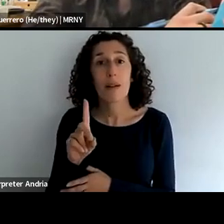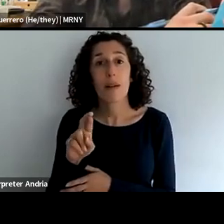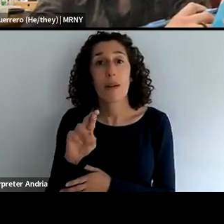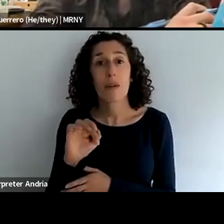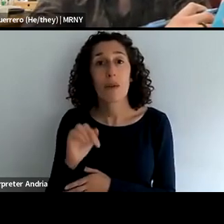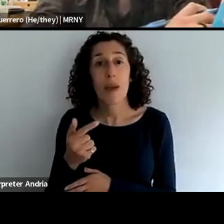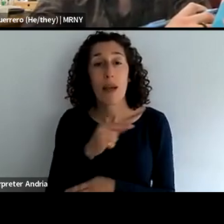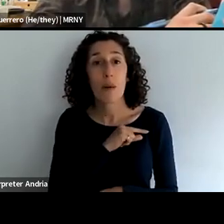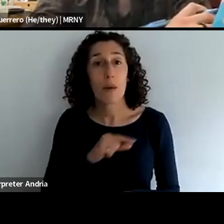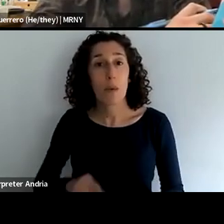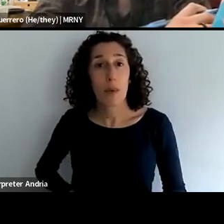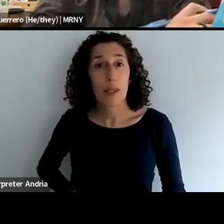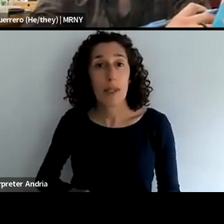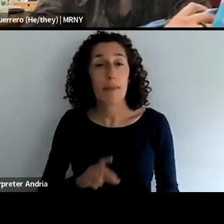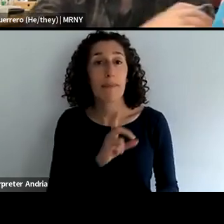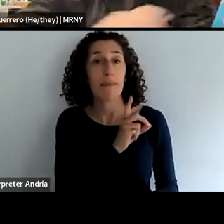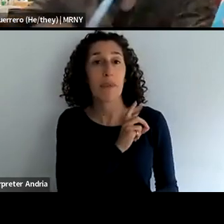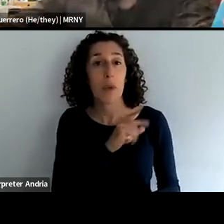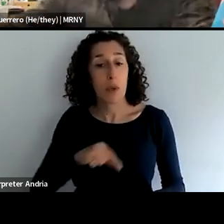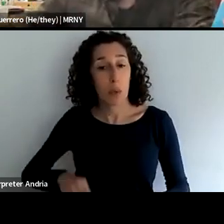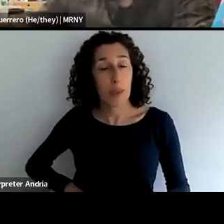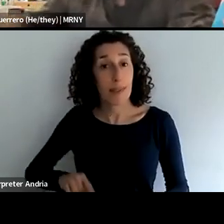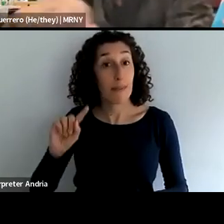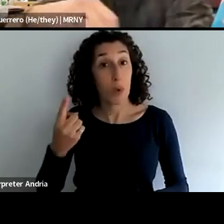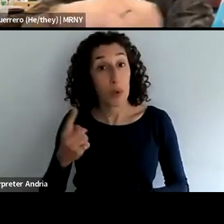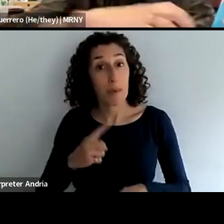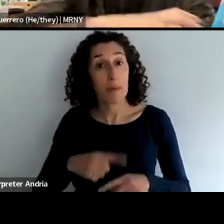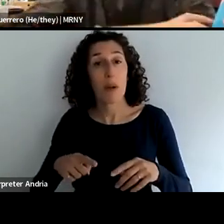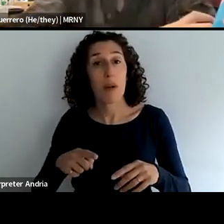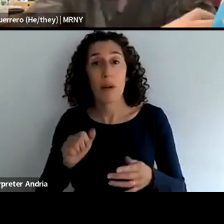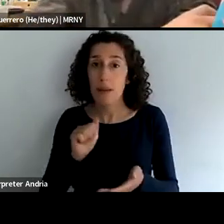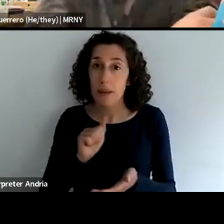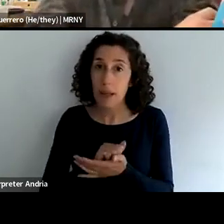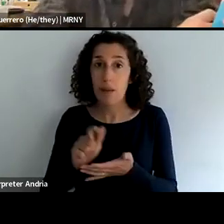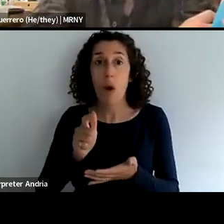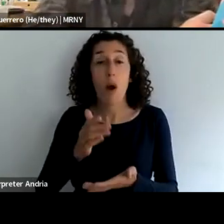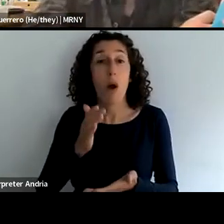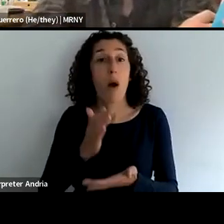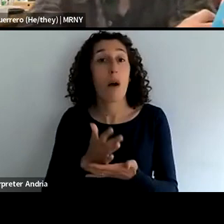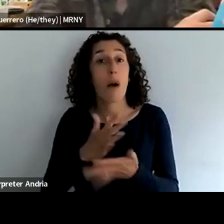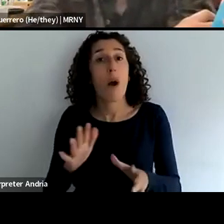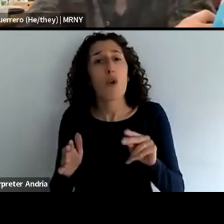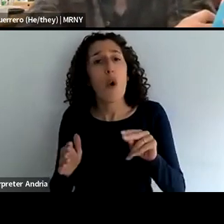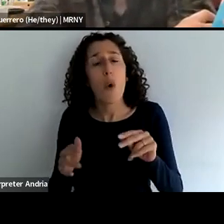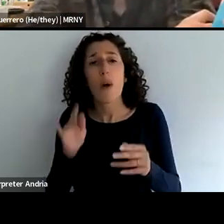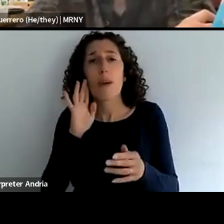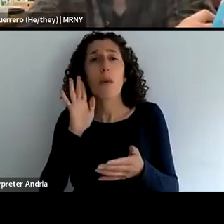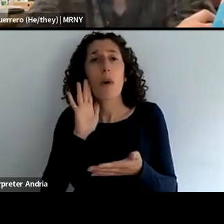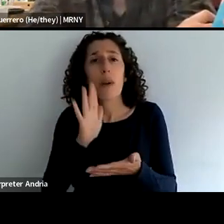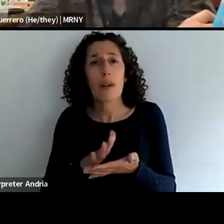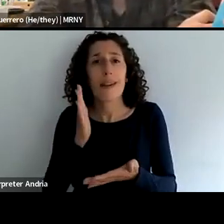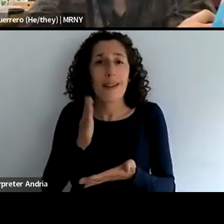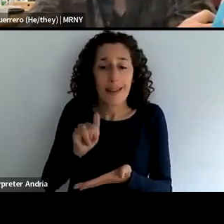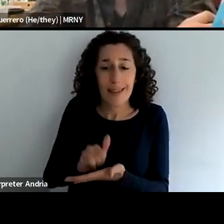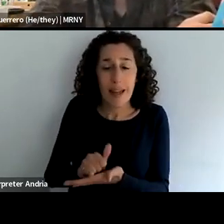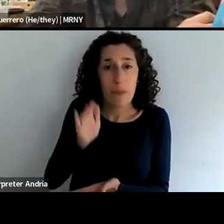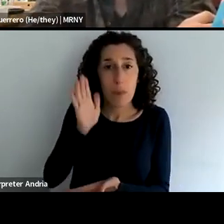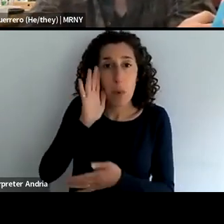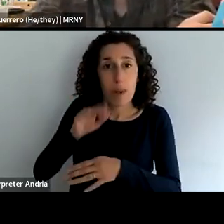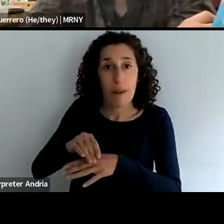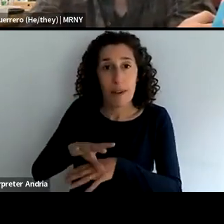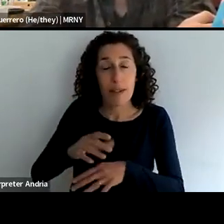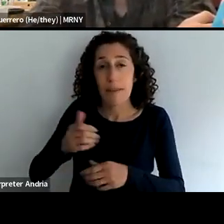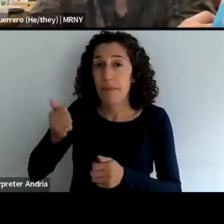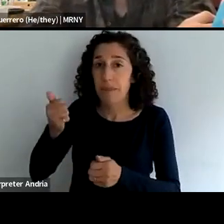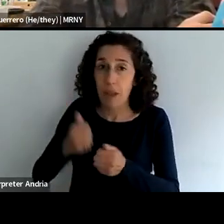everybody, right? It doesn't stop there, right? It goes to making every woman in the United States wear a dress and every